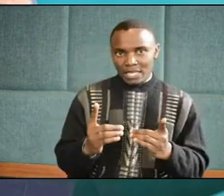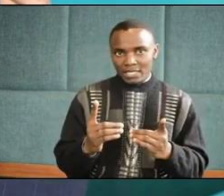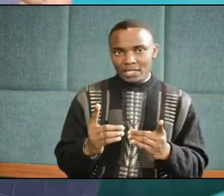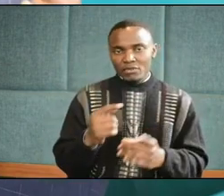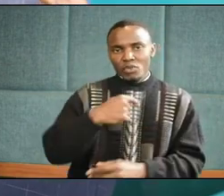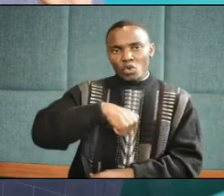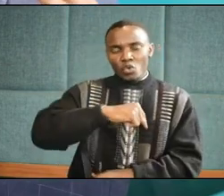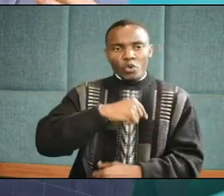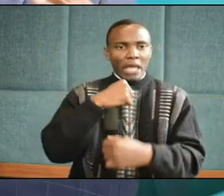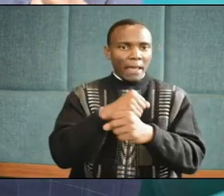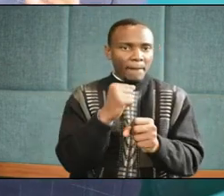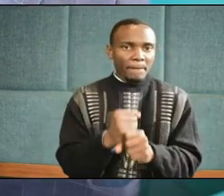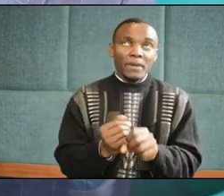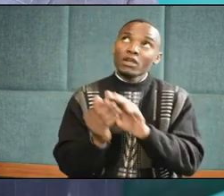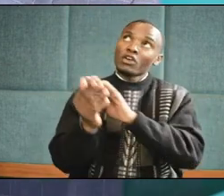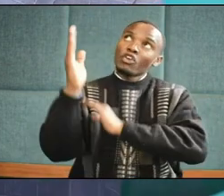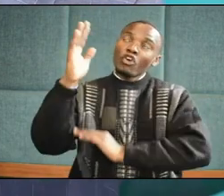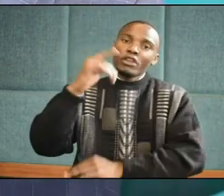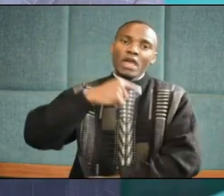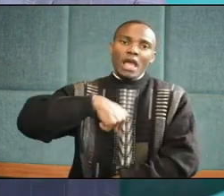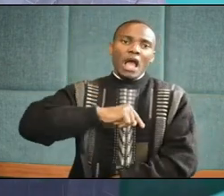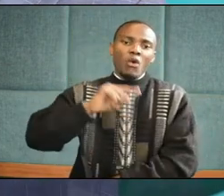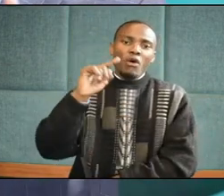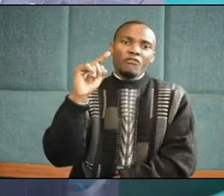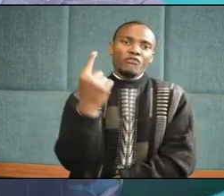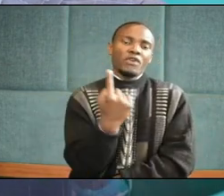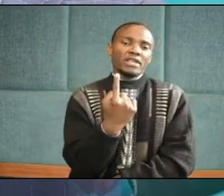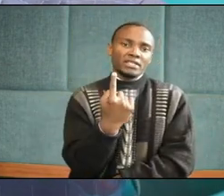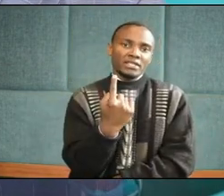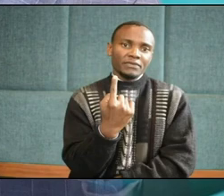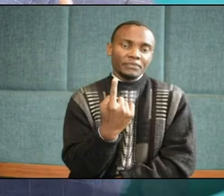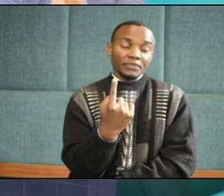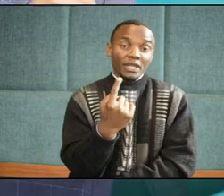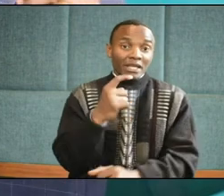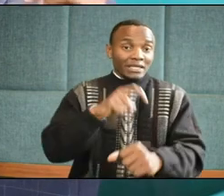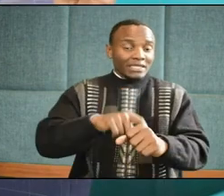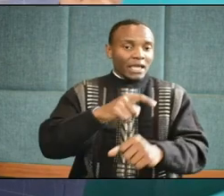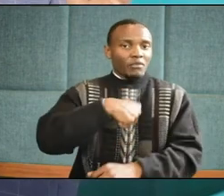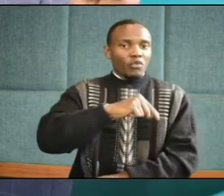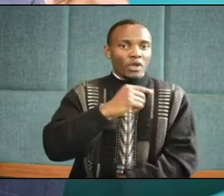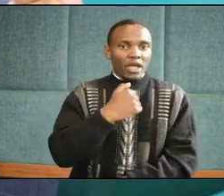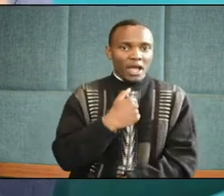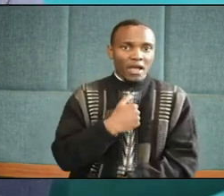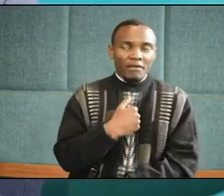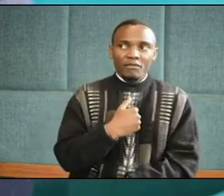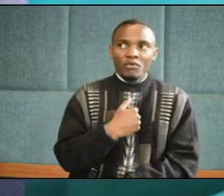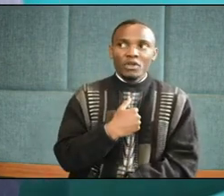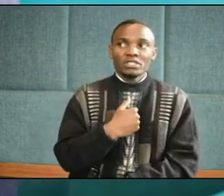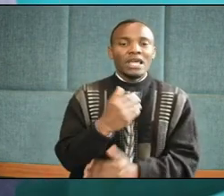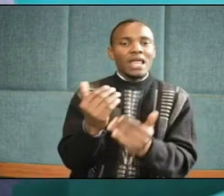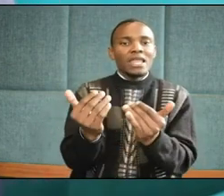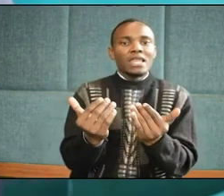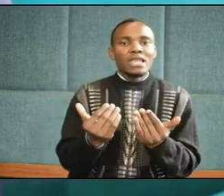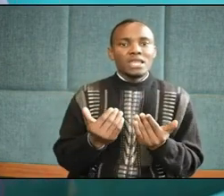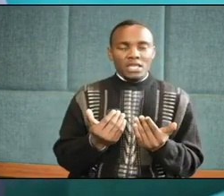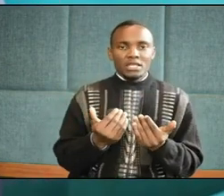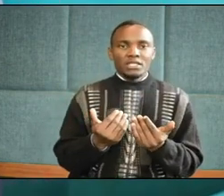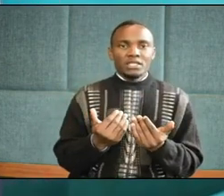we make God our first. The moment we have this need